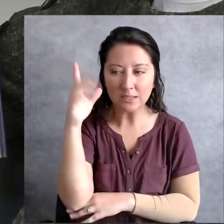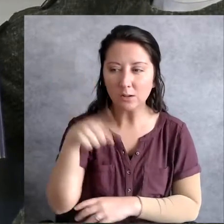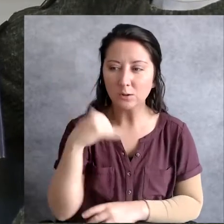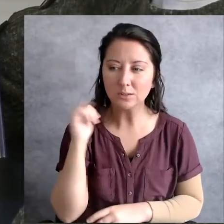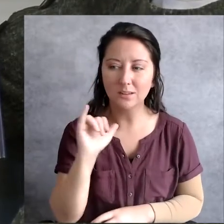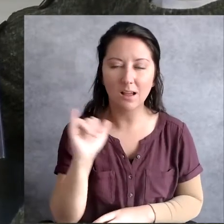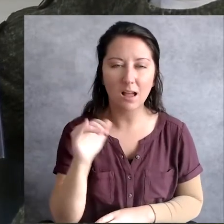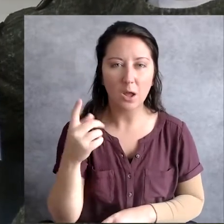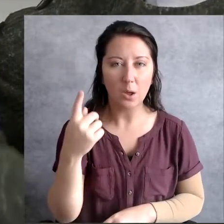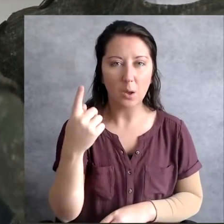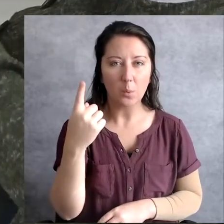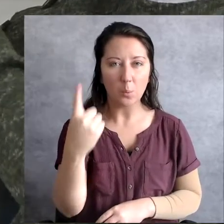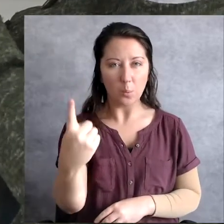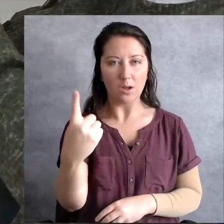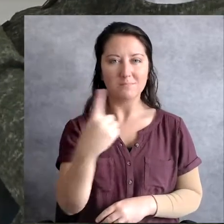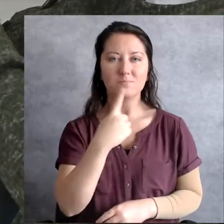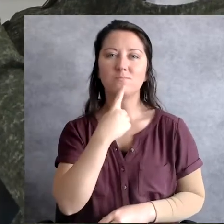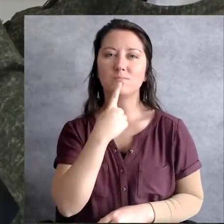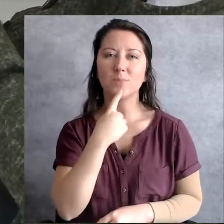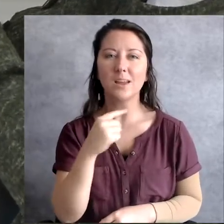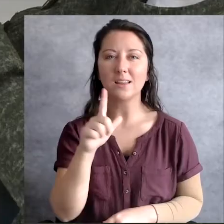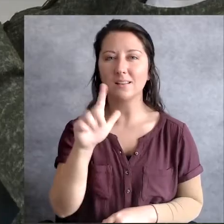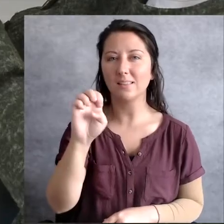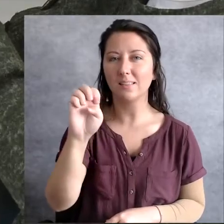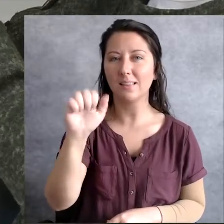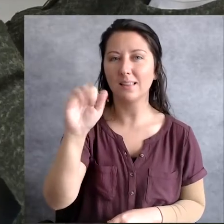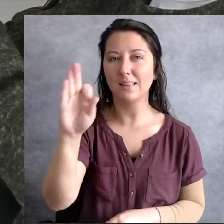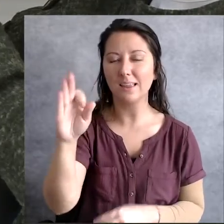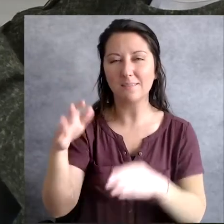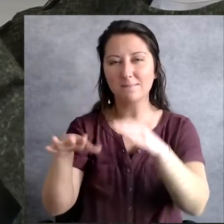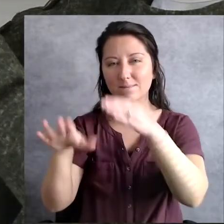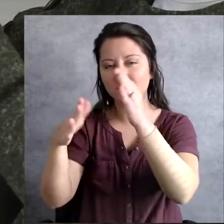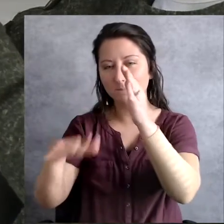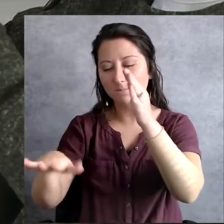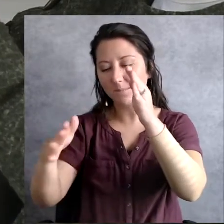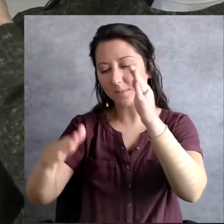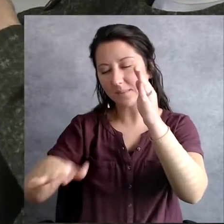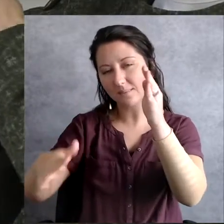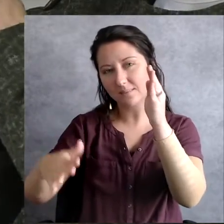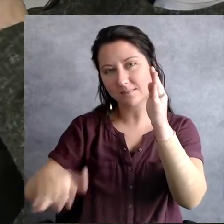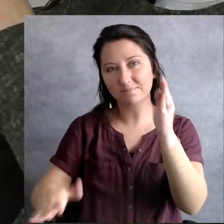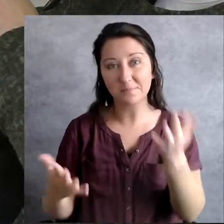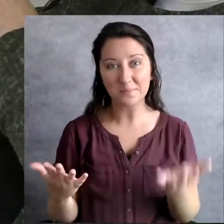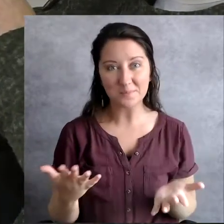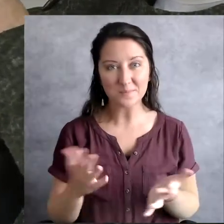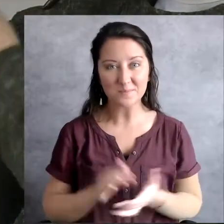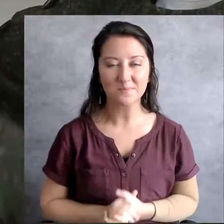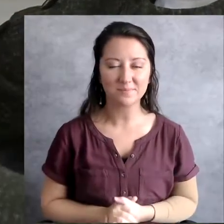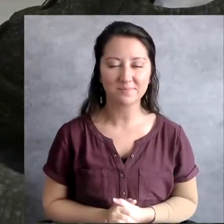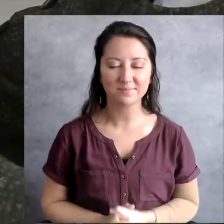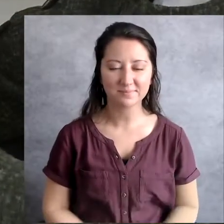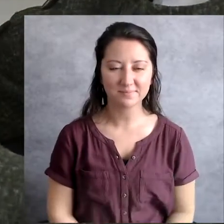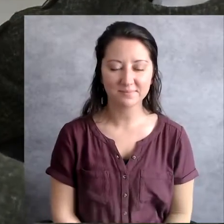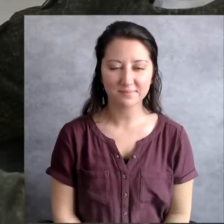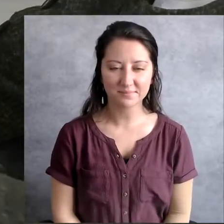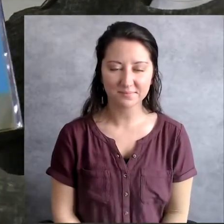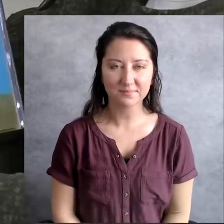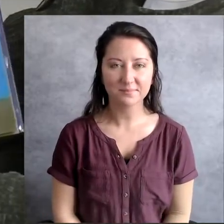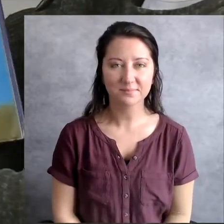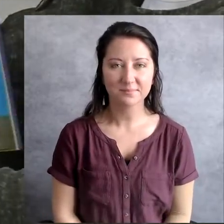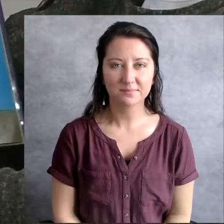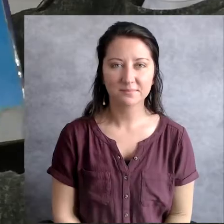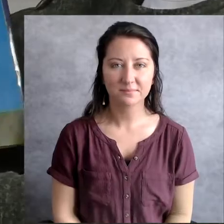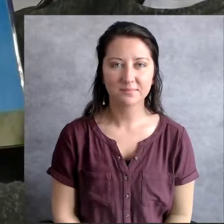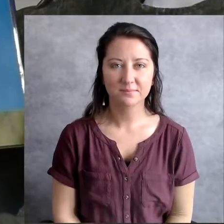like one red leaf left over. Look at the red bird there. He's all by himself.